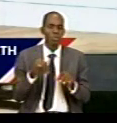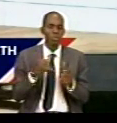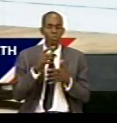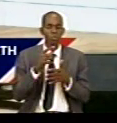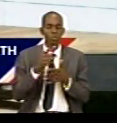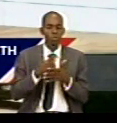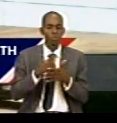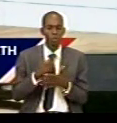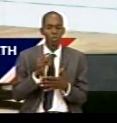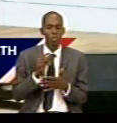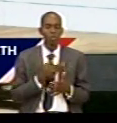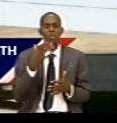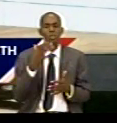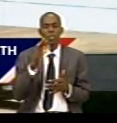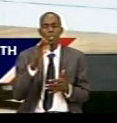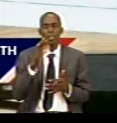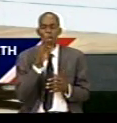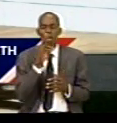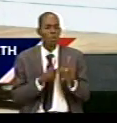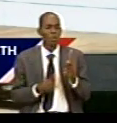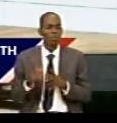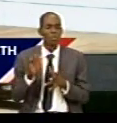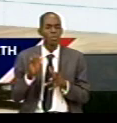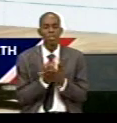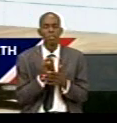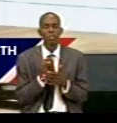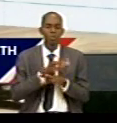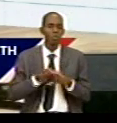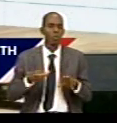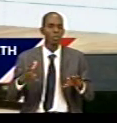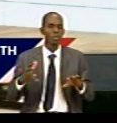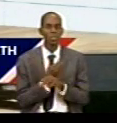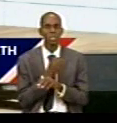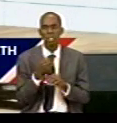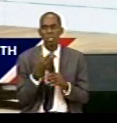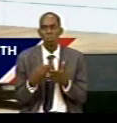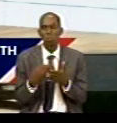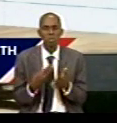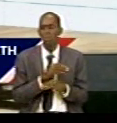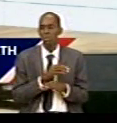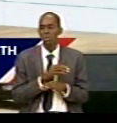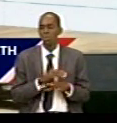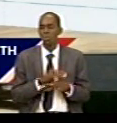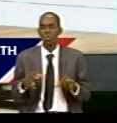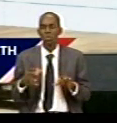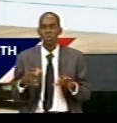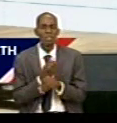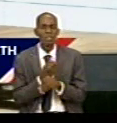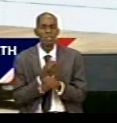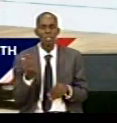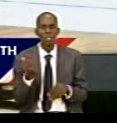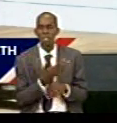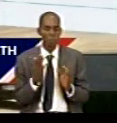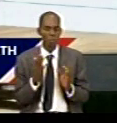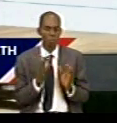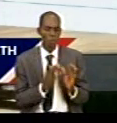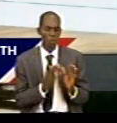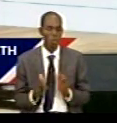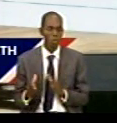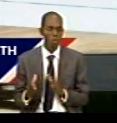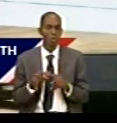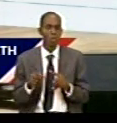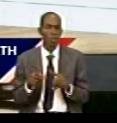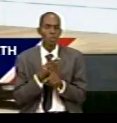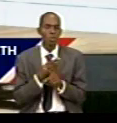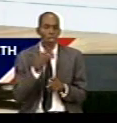there are people, they don't take any warning, they don't take any caution, and they don't make any preparation. They say, I'm saved,